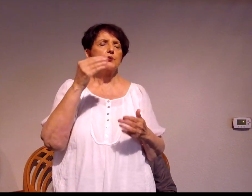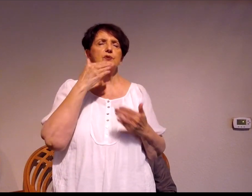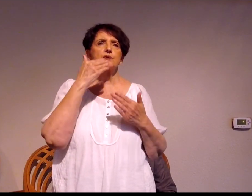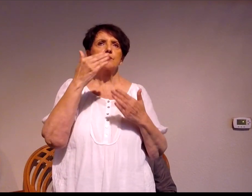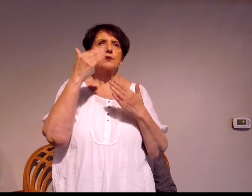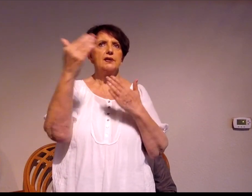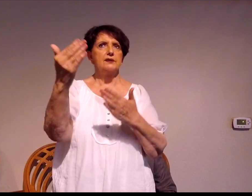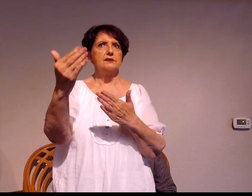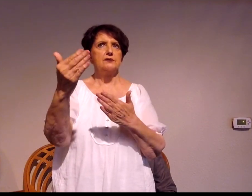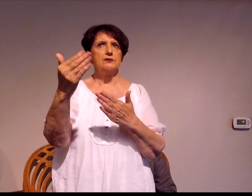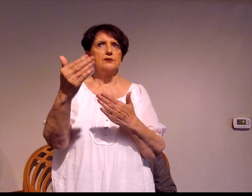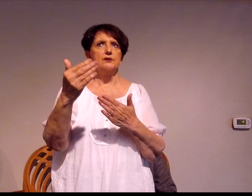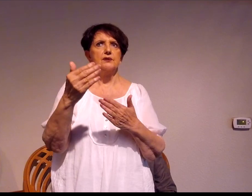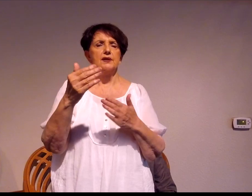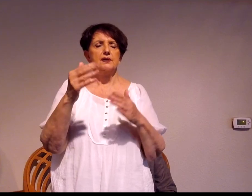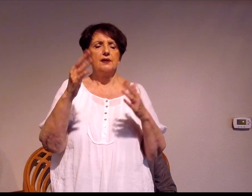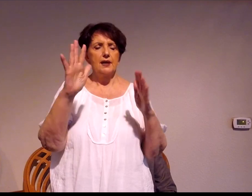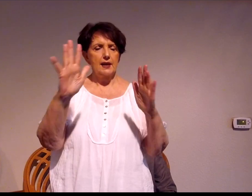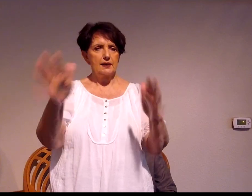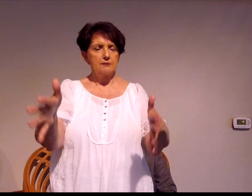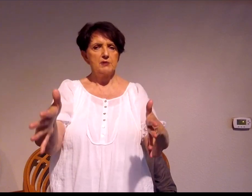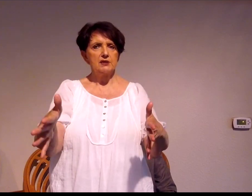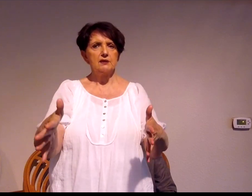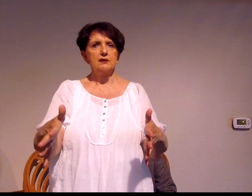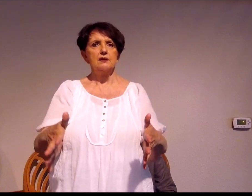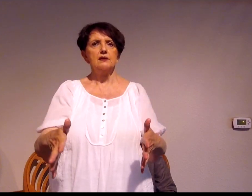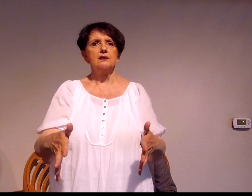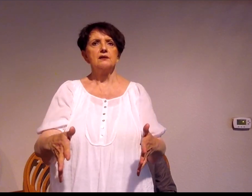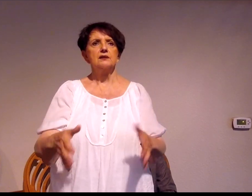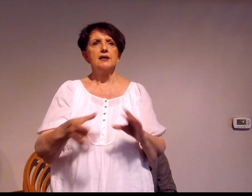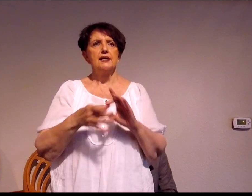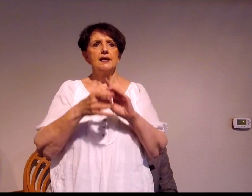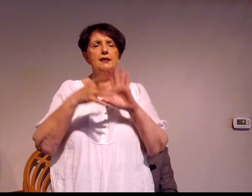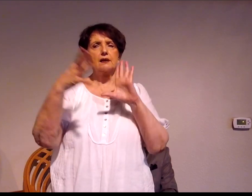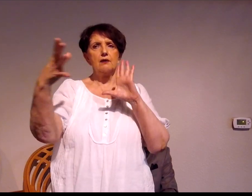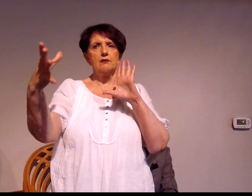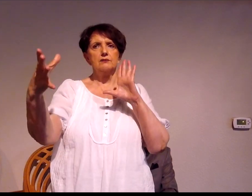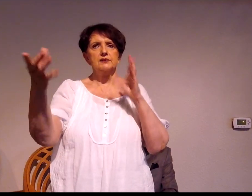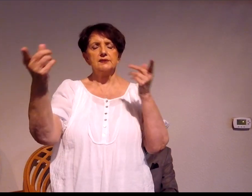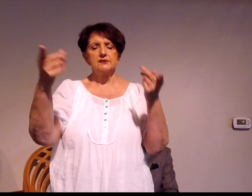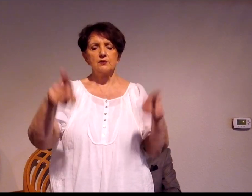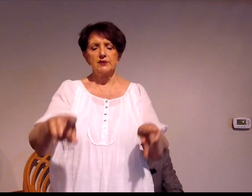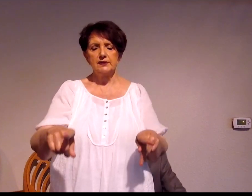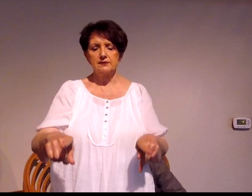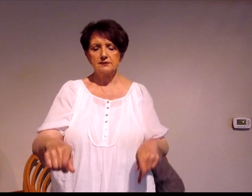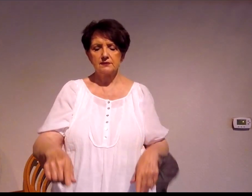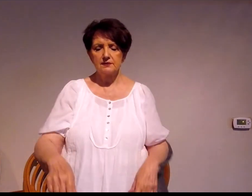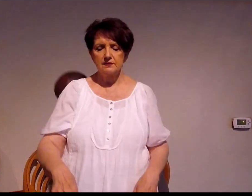gratitude. We let it be. We let it go. And so it is.